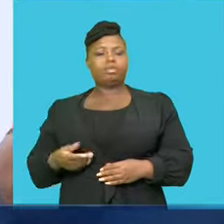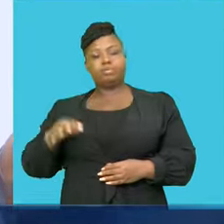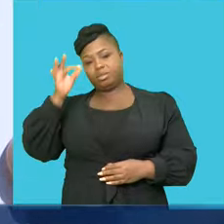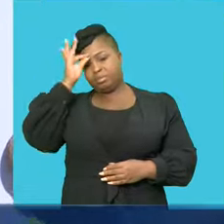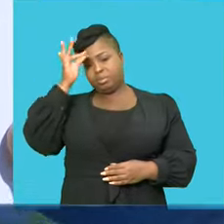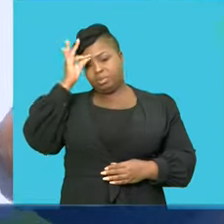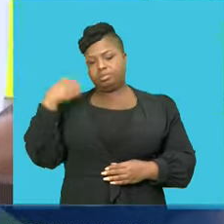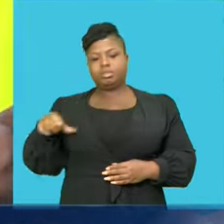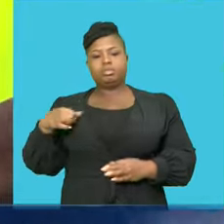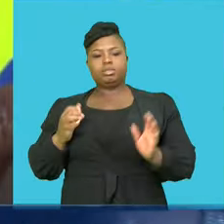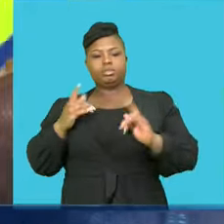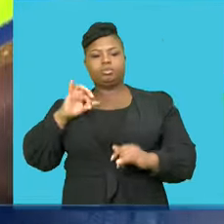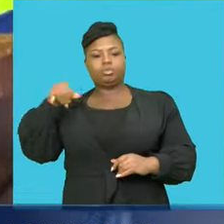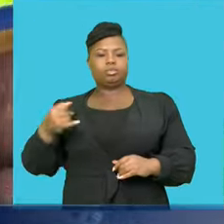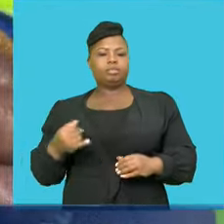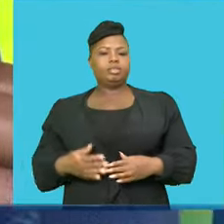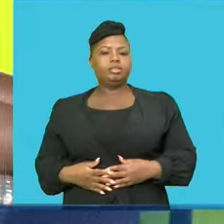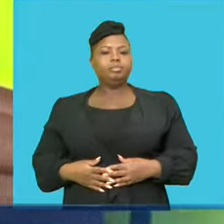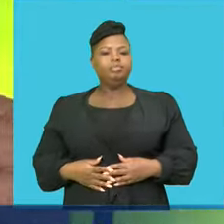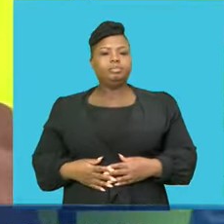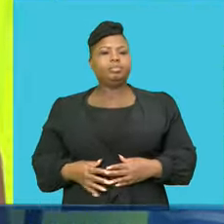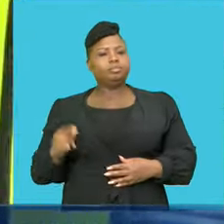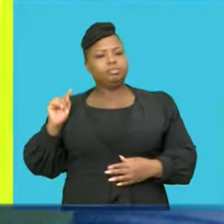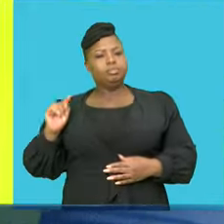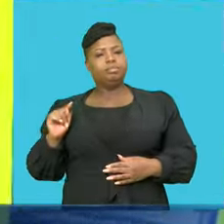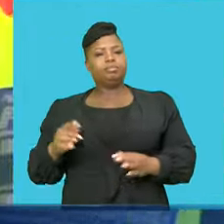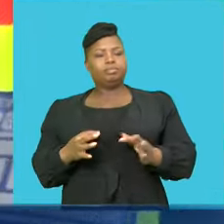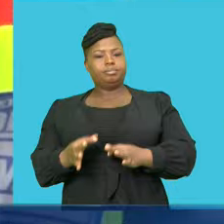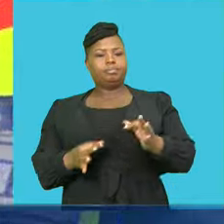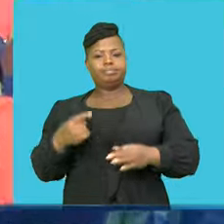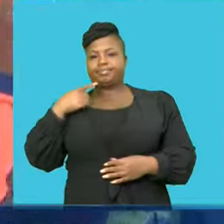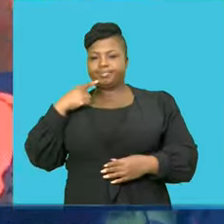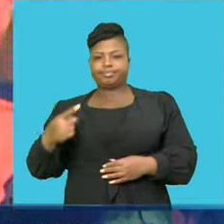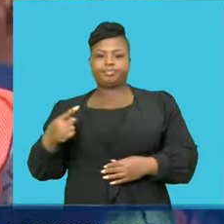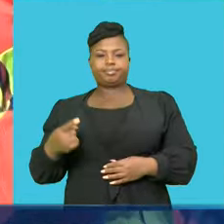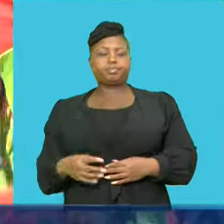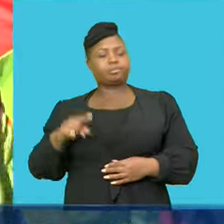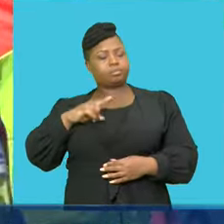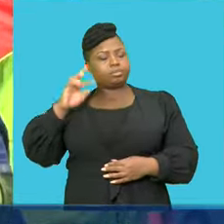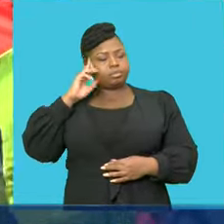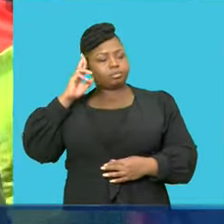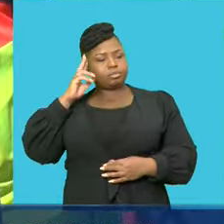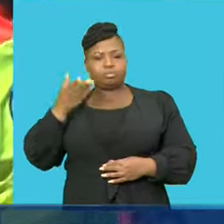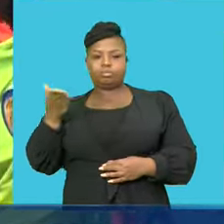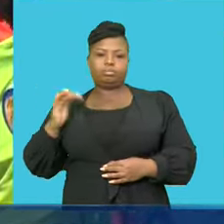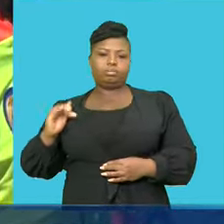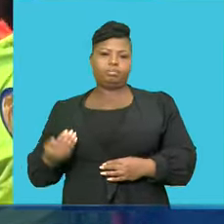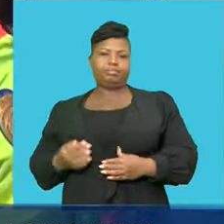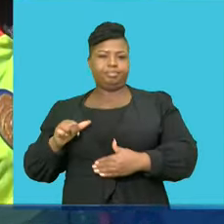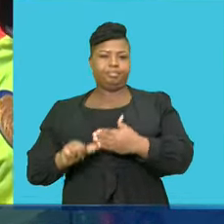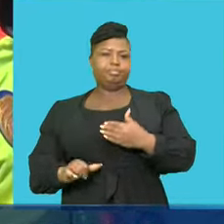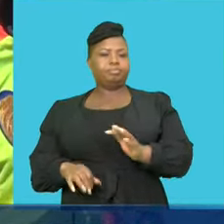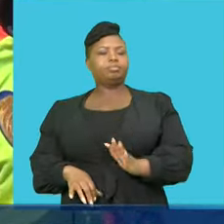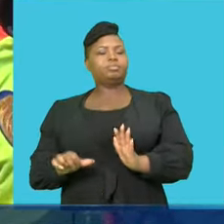lesipolisa kamasipala waseGoli. Eli nyathelo lichazwe njengelo ligxile ekukhumbuzeni amanina ngokubaluleka